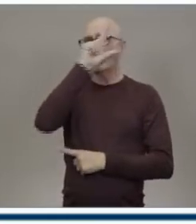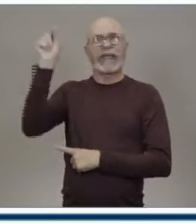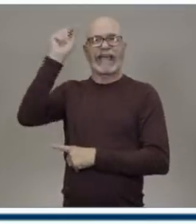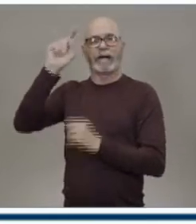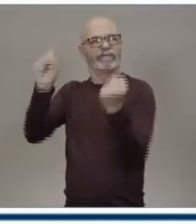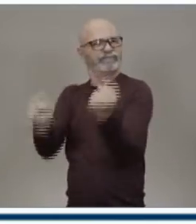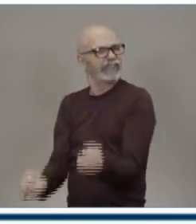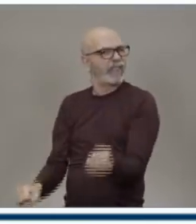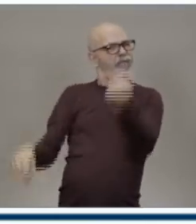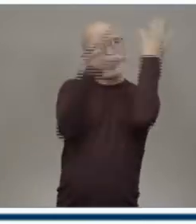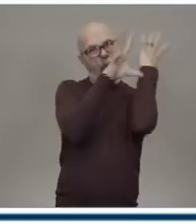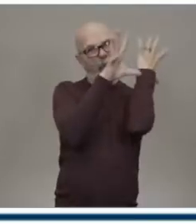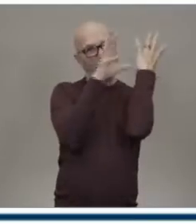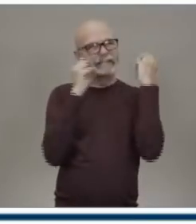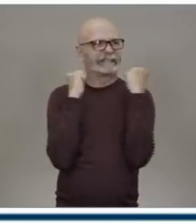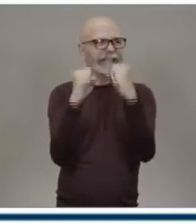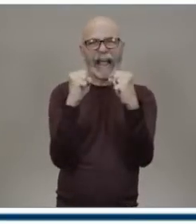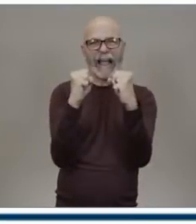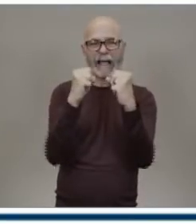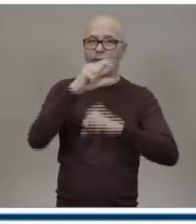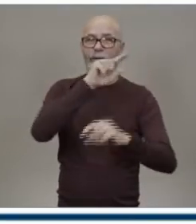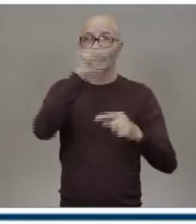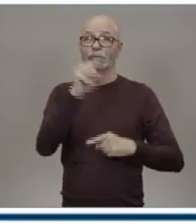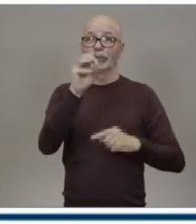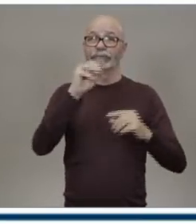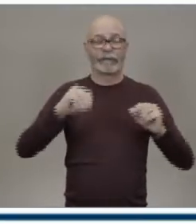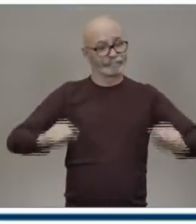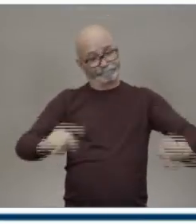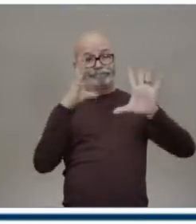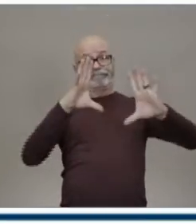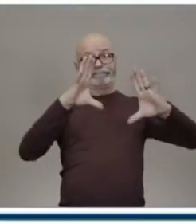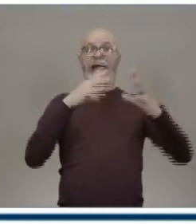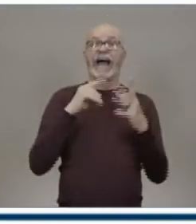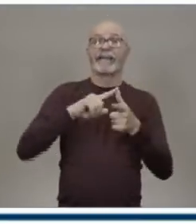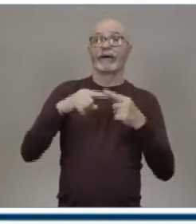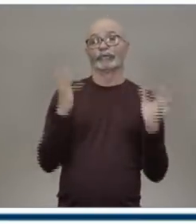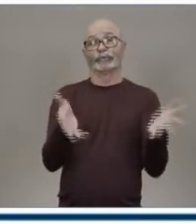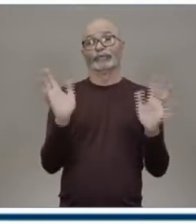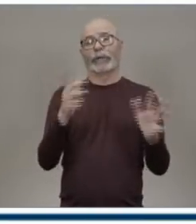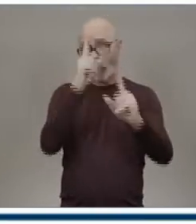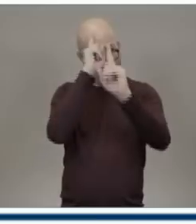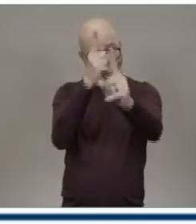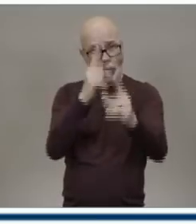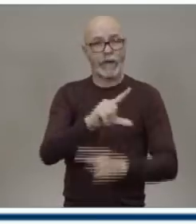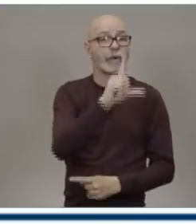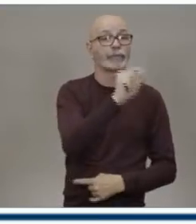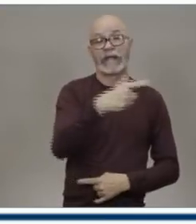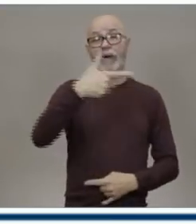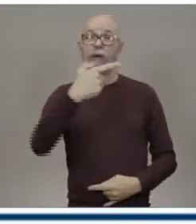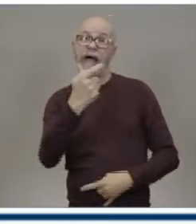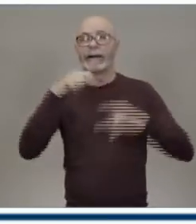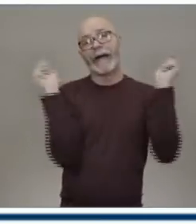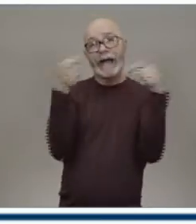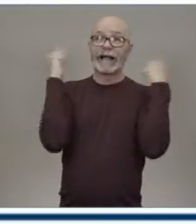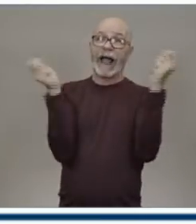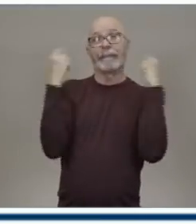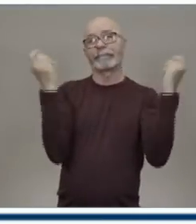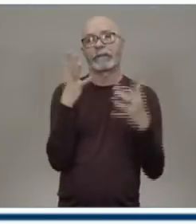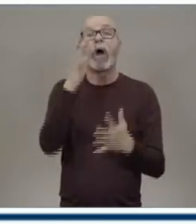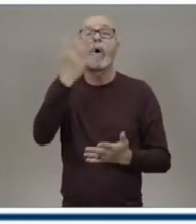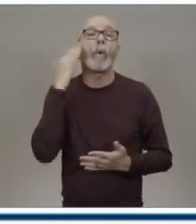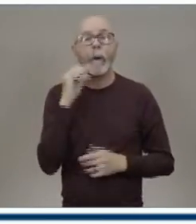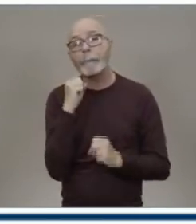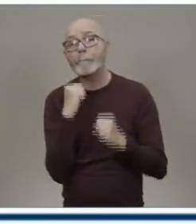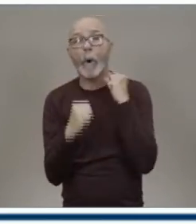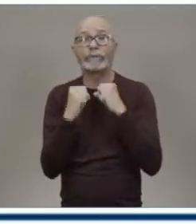2021. And if you're out there taking advantage of Boxing Week sales, remember that you'll have to line up with physical distancing, 2